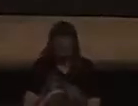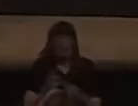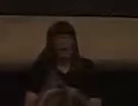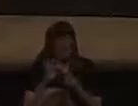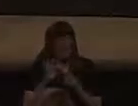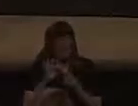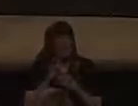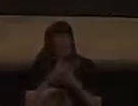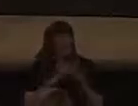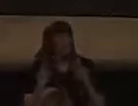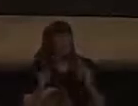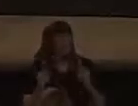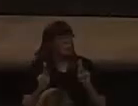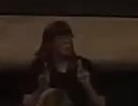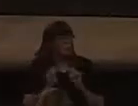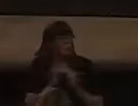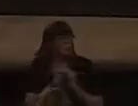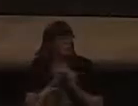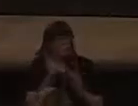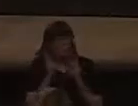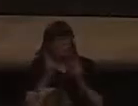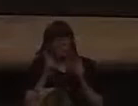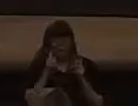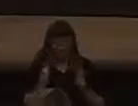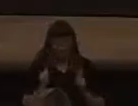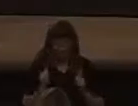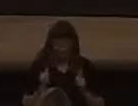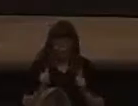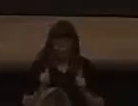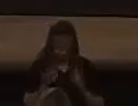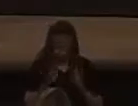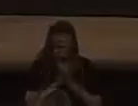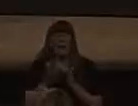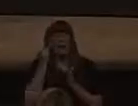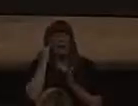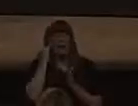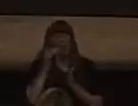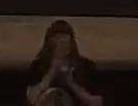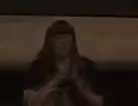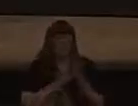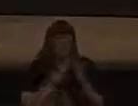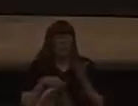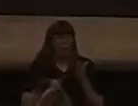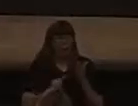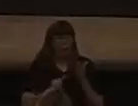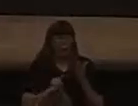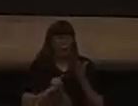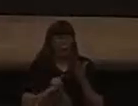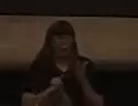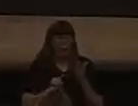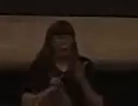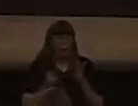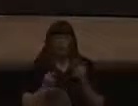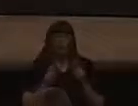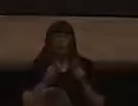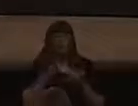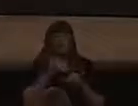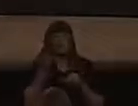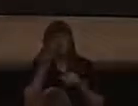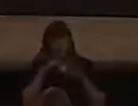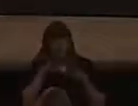However, some of the people with vision loss asked if some of the seats up front could